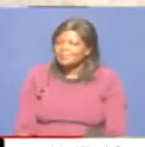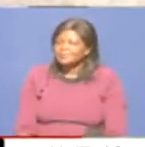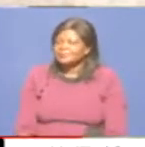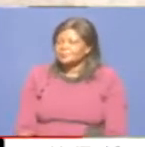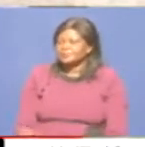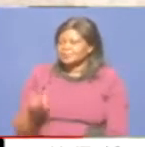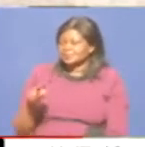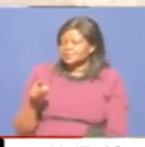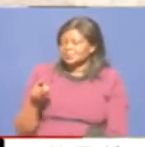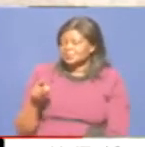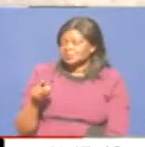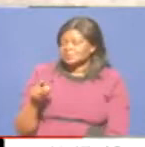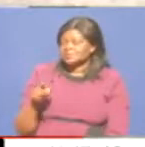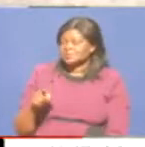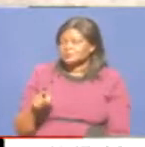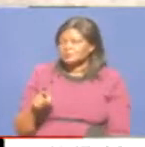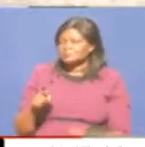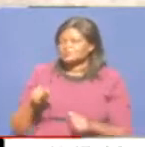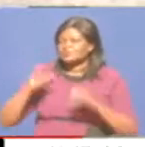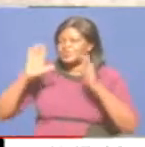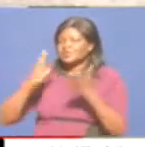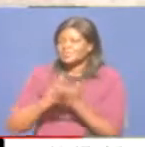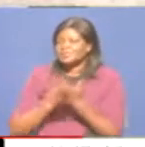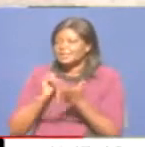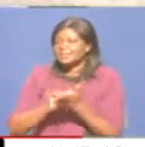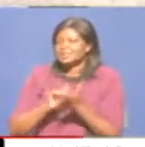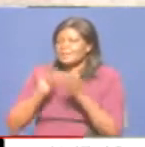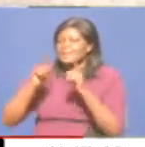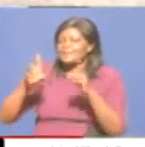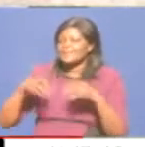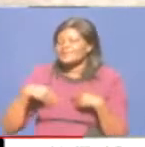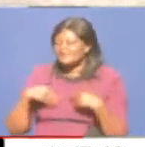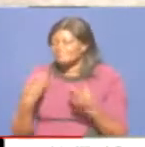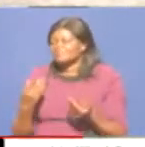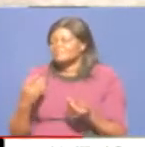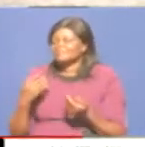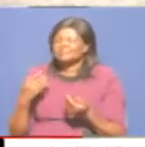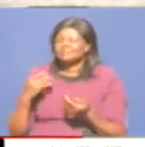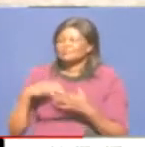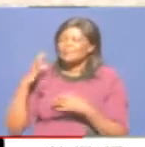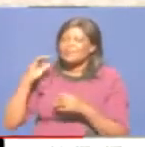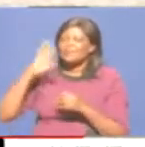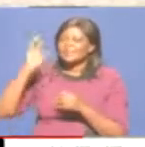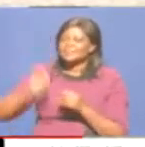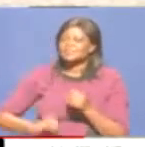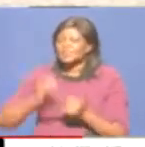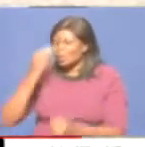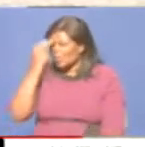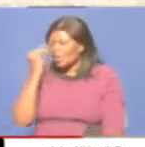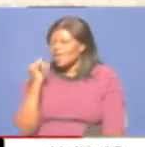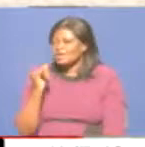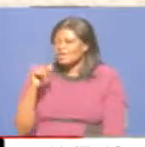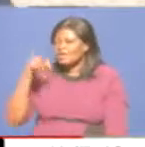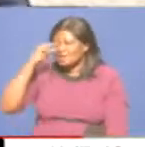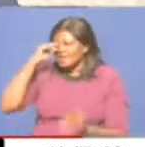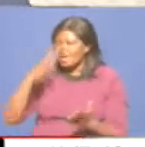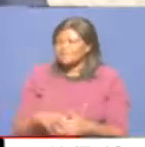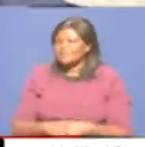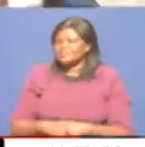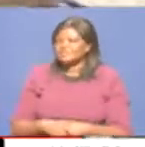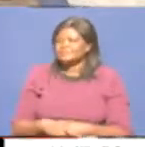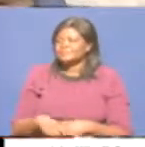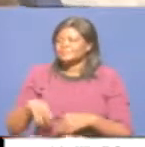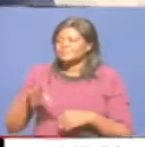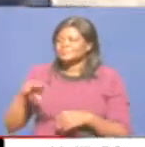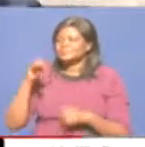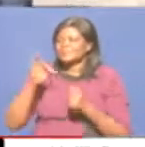critical sector that is supposed to receive a high percentage. Mm-hmm. Why would a governor take 80%